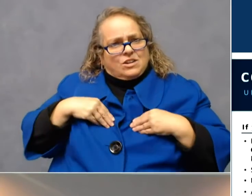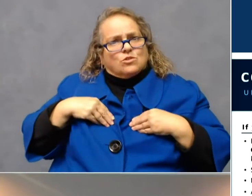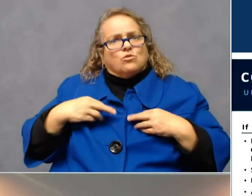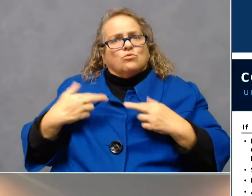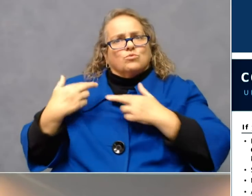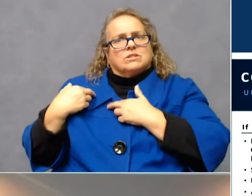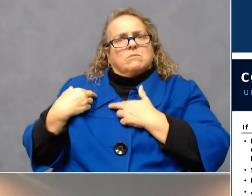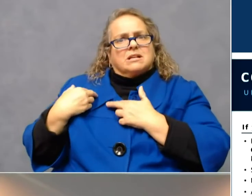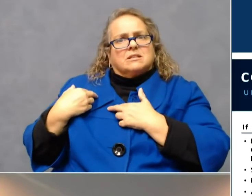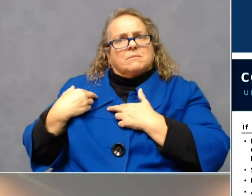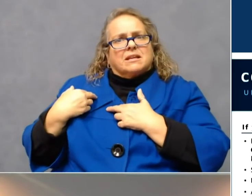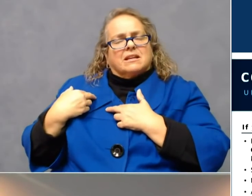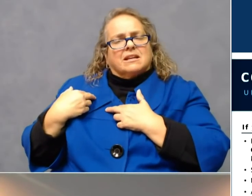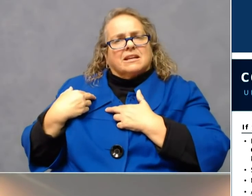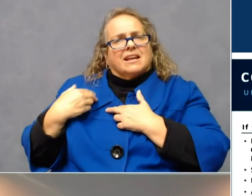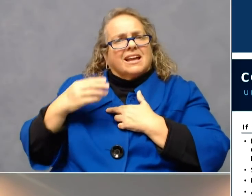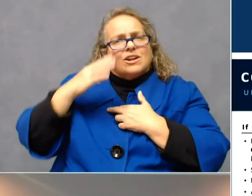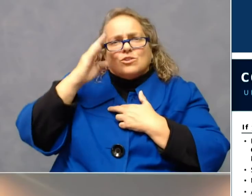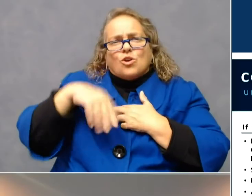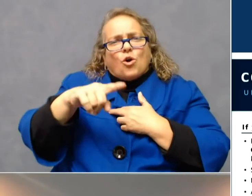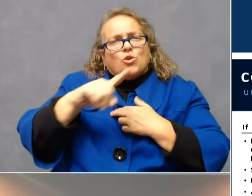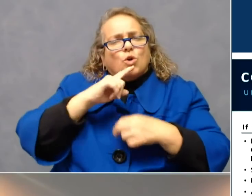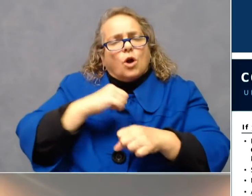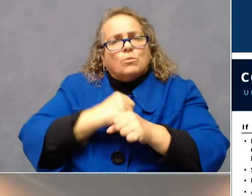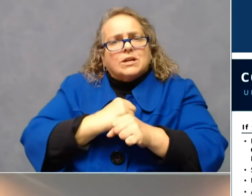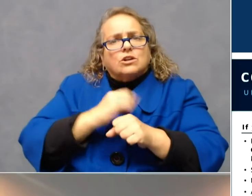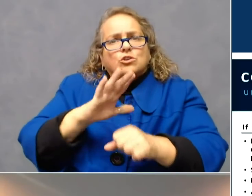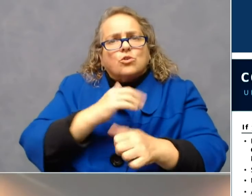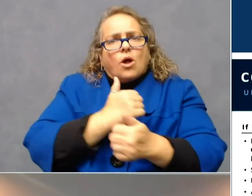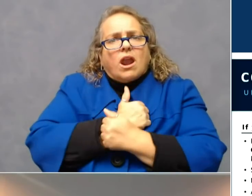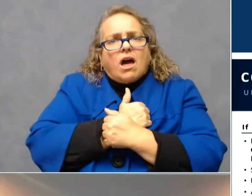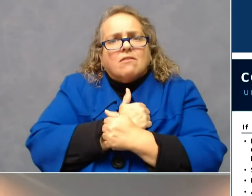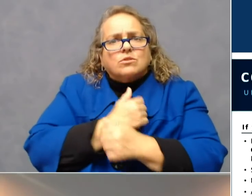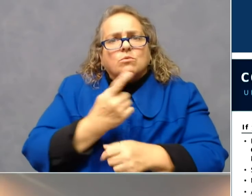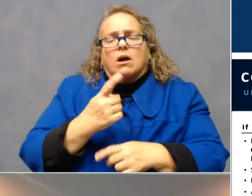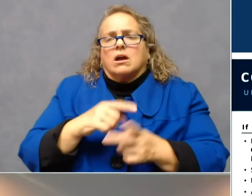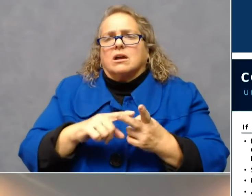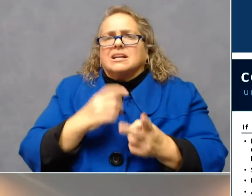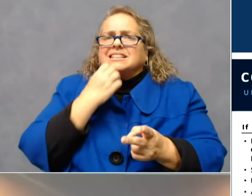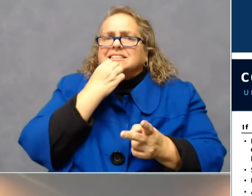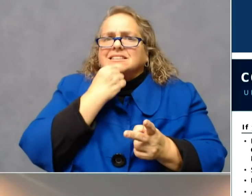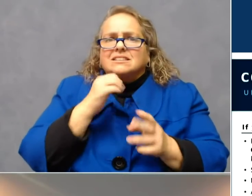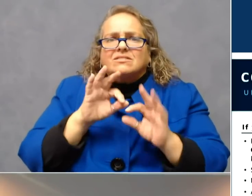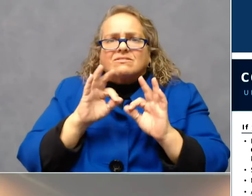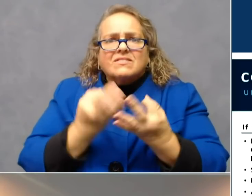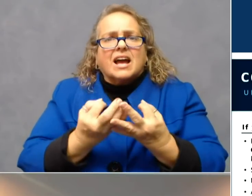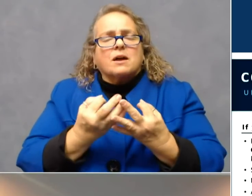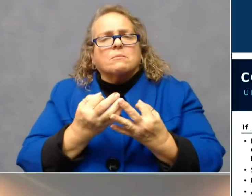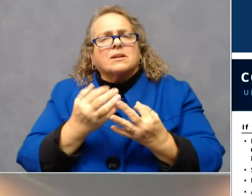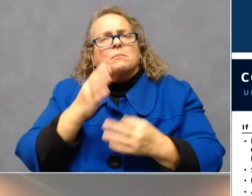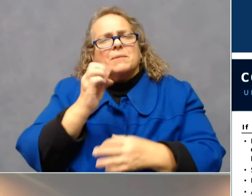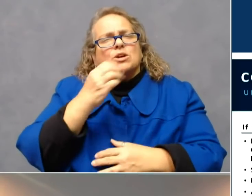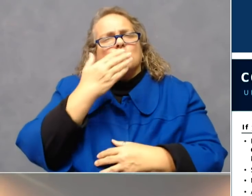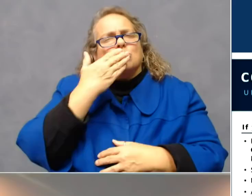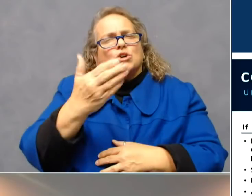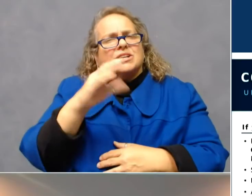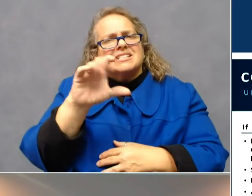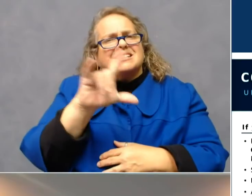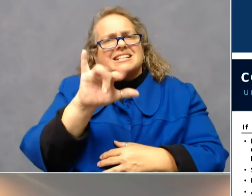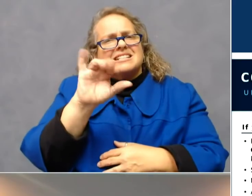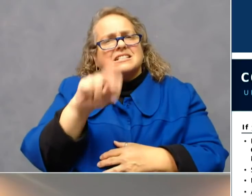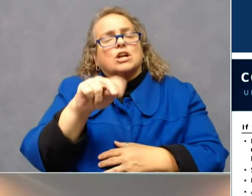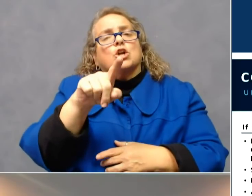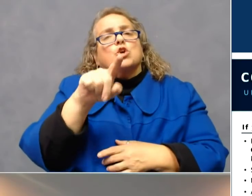we're protecting our loved ones and friends and family, and we're just being good citizens, and we can turn that